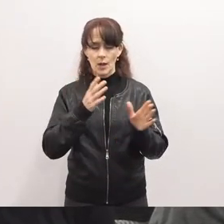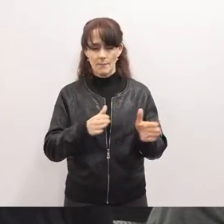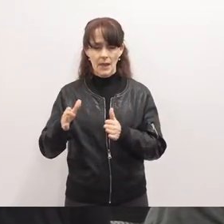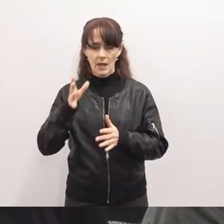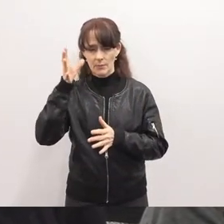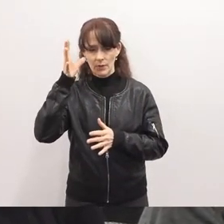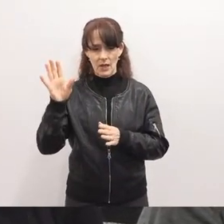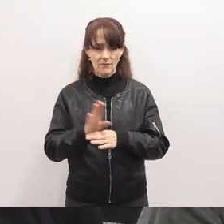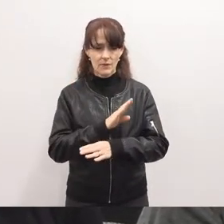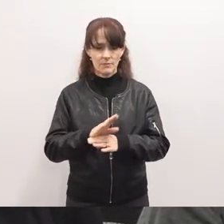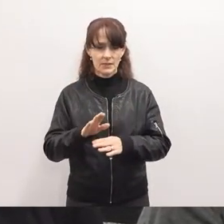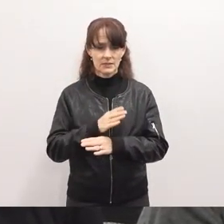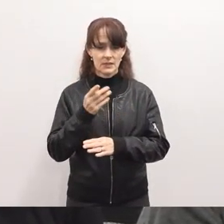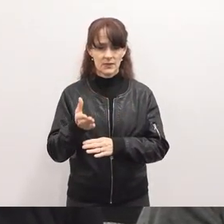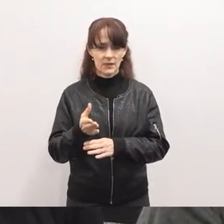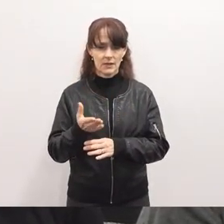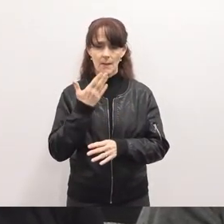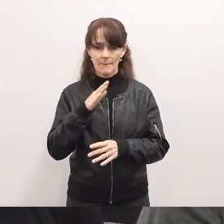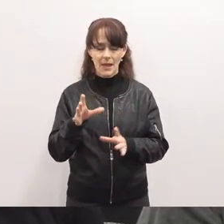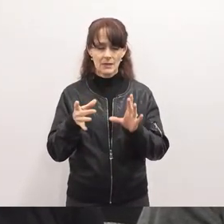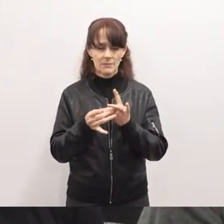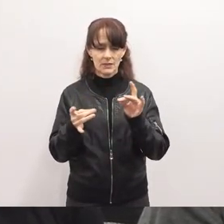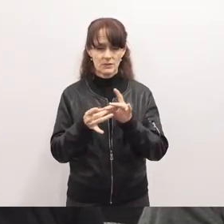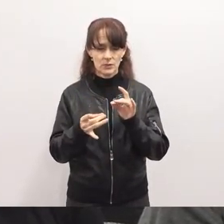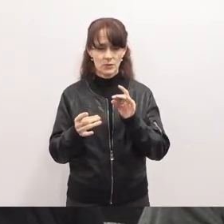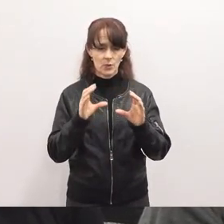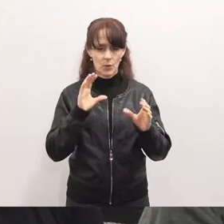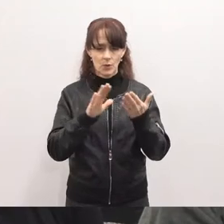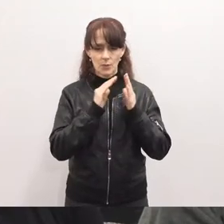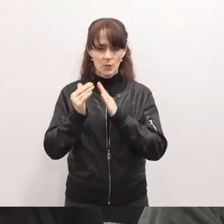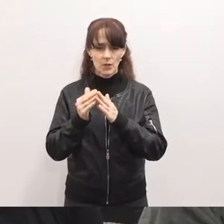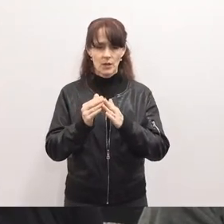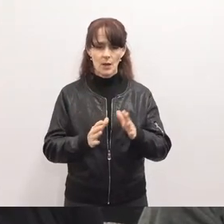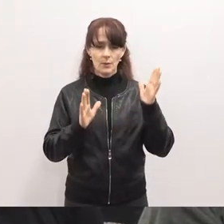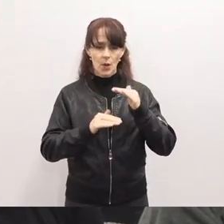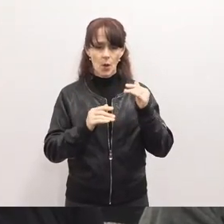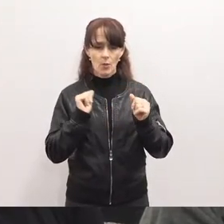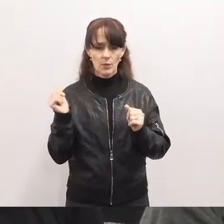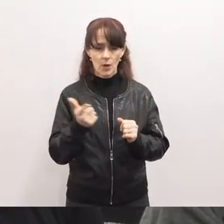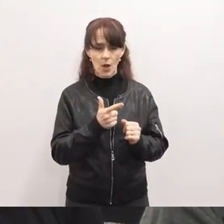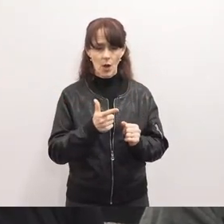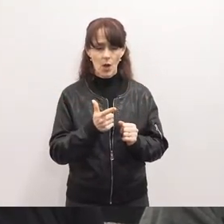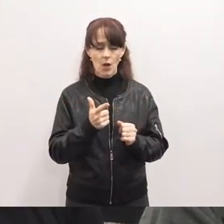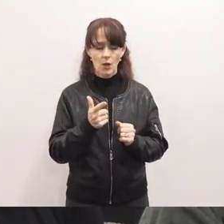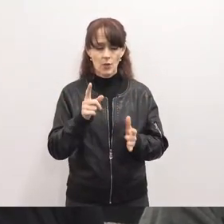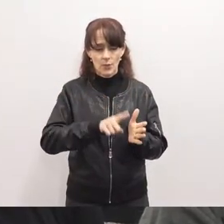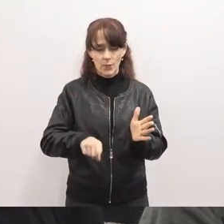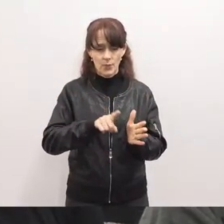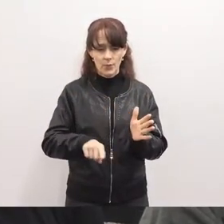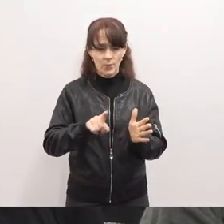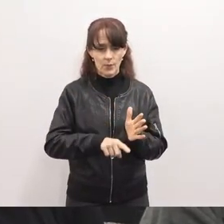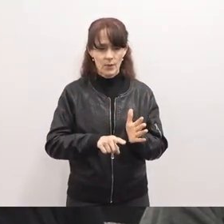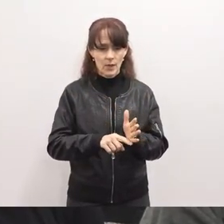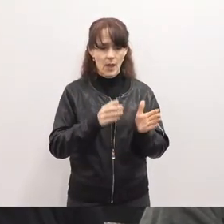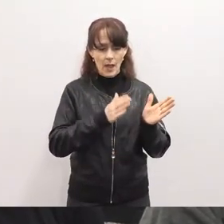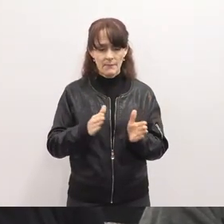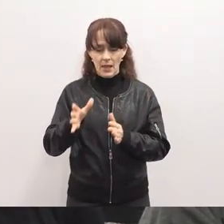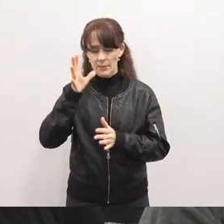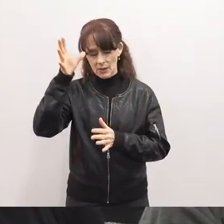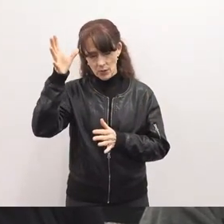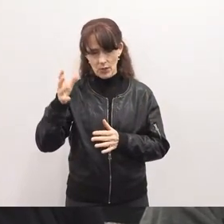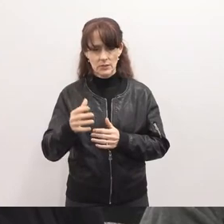Planned Parenthood on campus sends a very bad message to the community. I would have hoped that you all would have looked into what Planned Parenthood is, especially